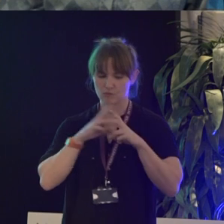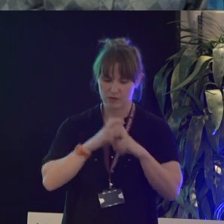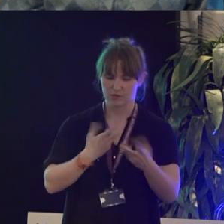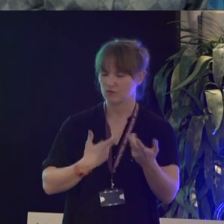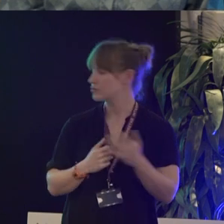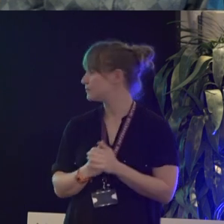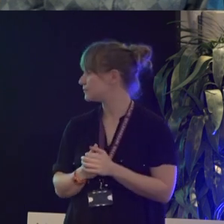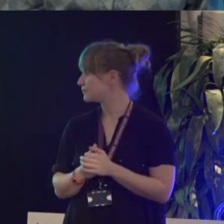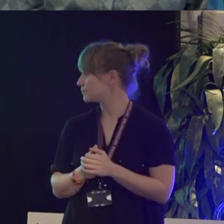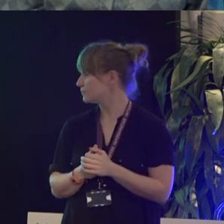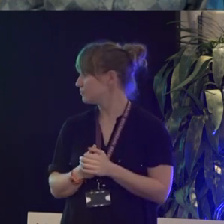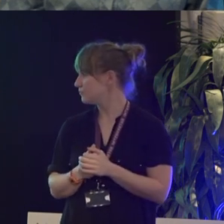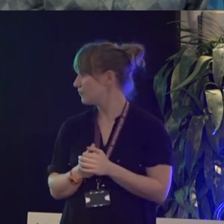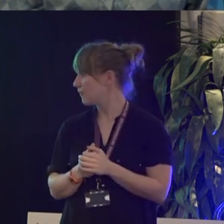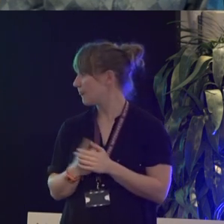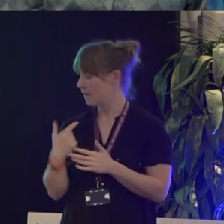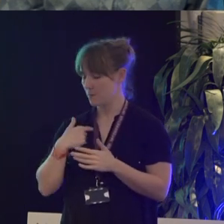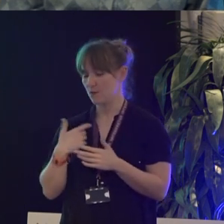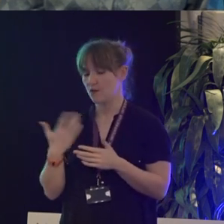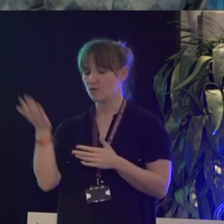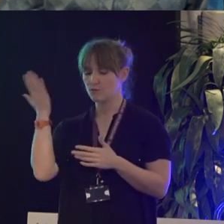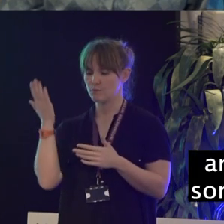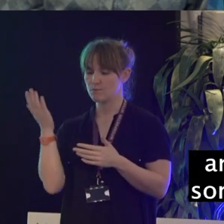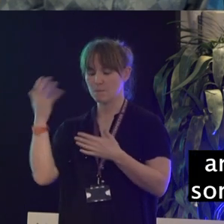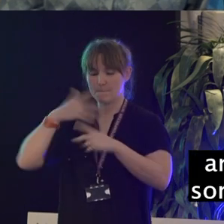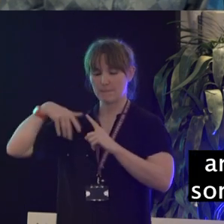And I'm kind of from a immersive theatre